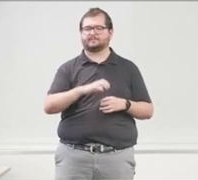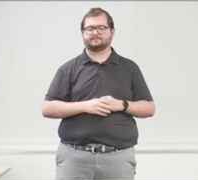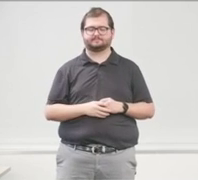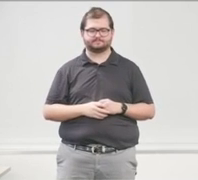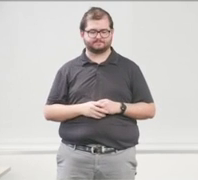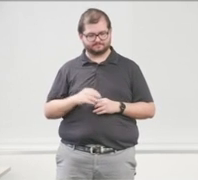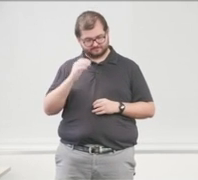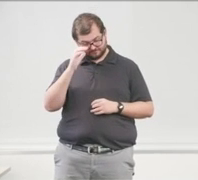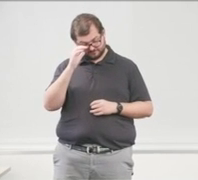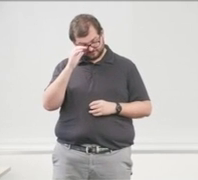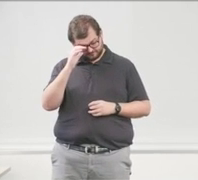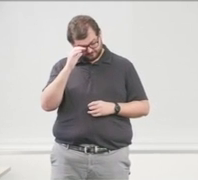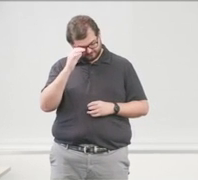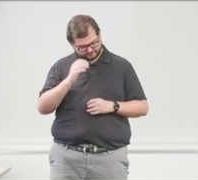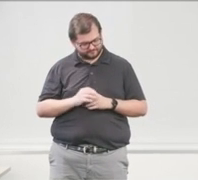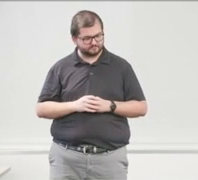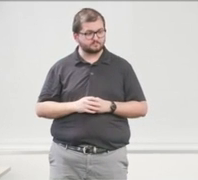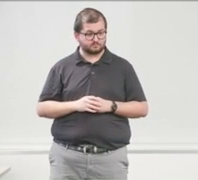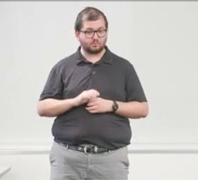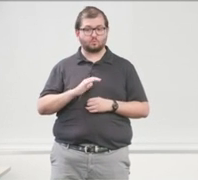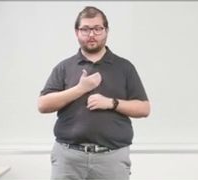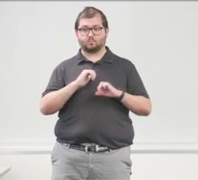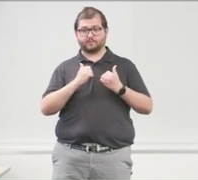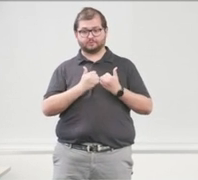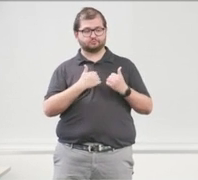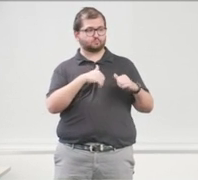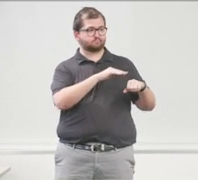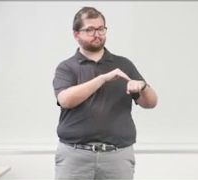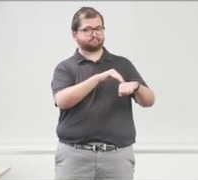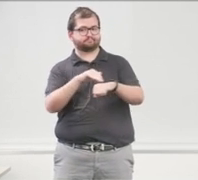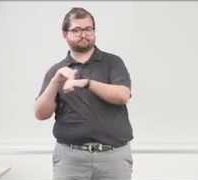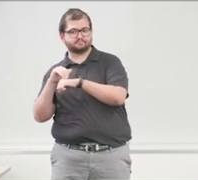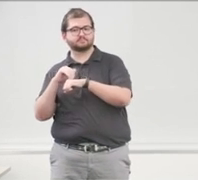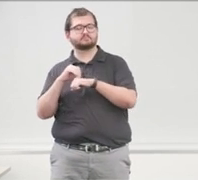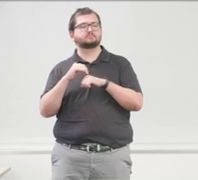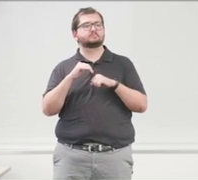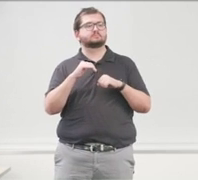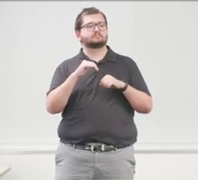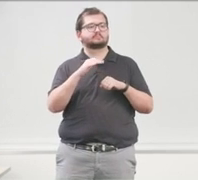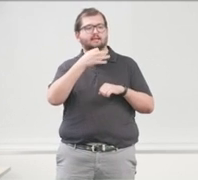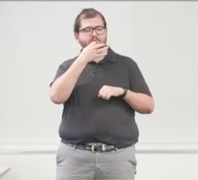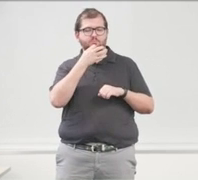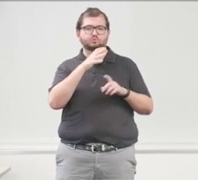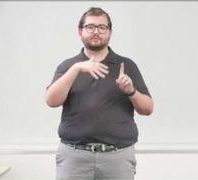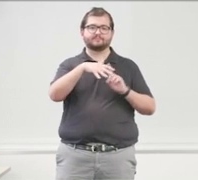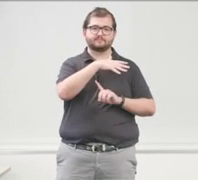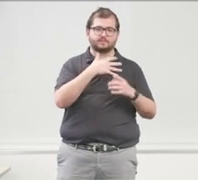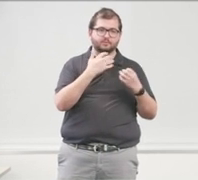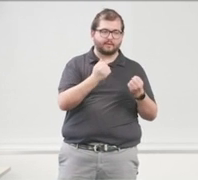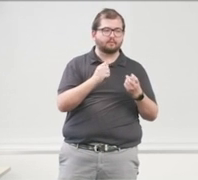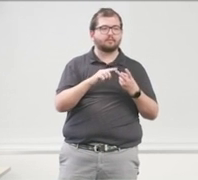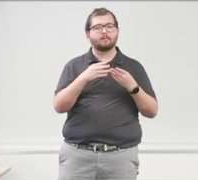So in our agency, we called on all of our experts across our agency, so that included environmental health, public health